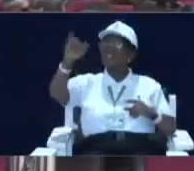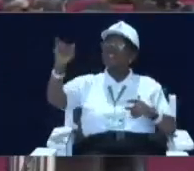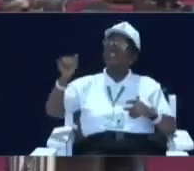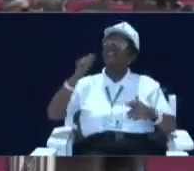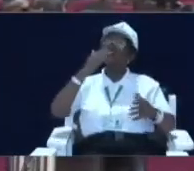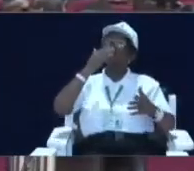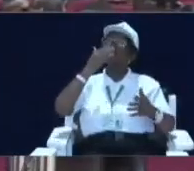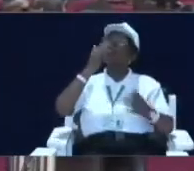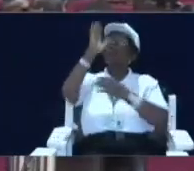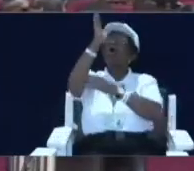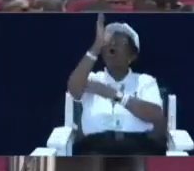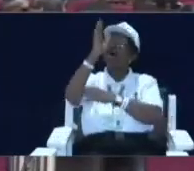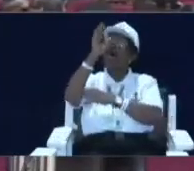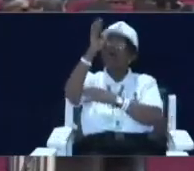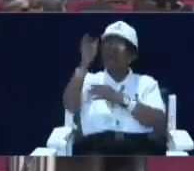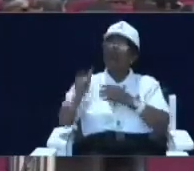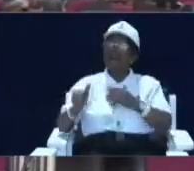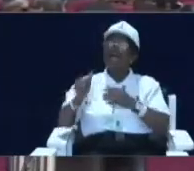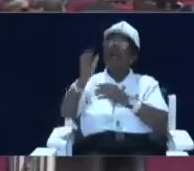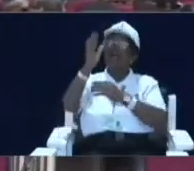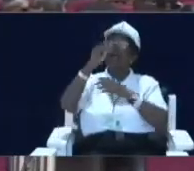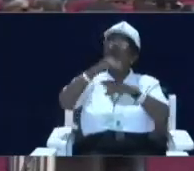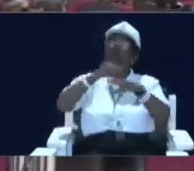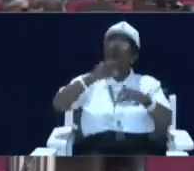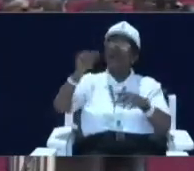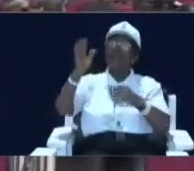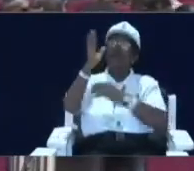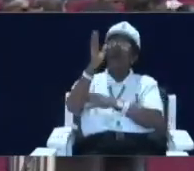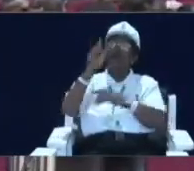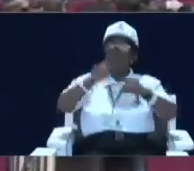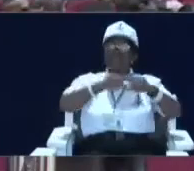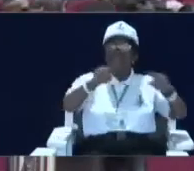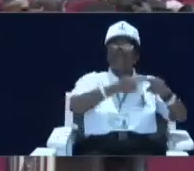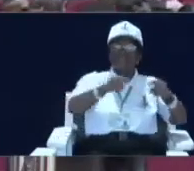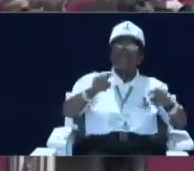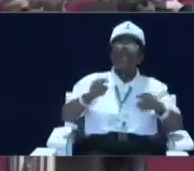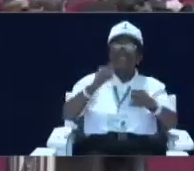by calling God his different names.